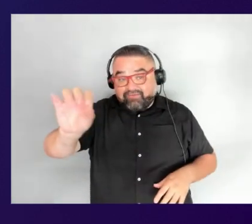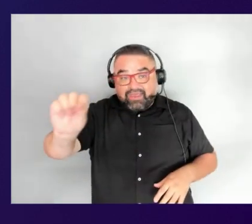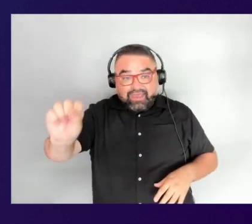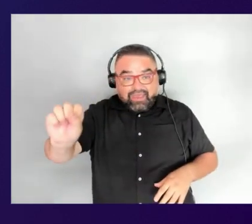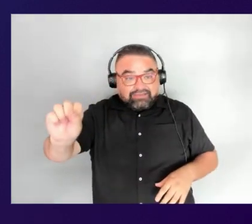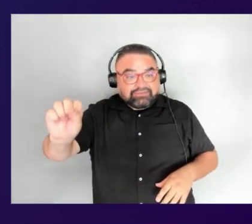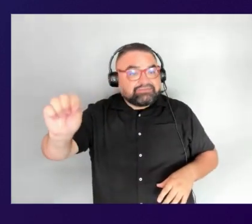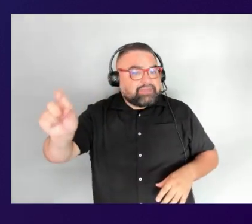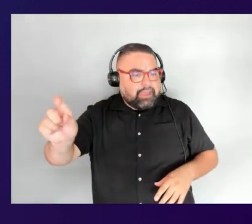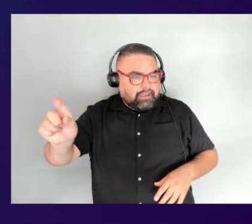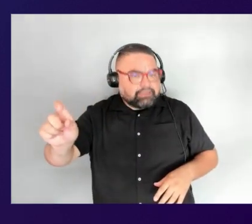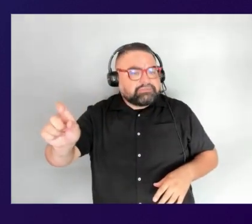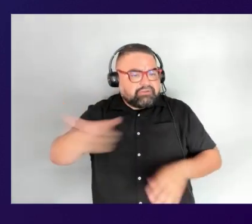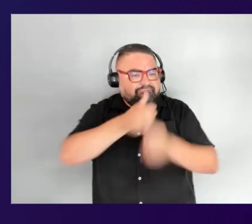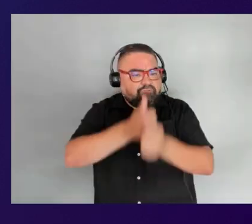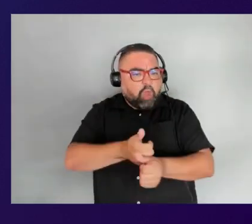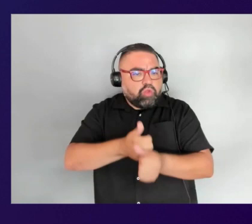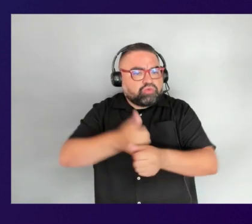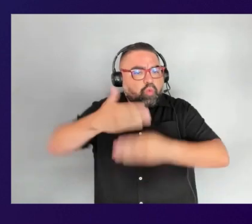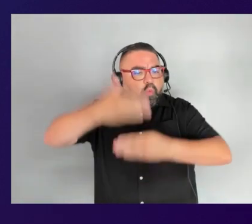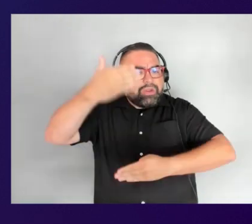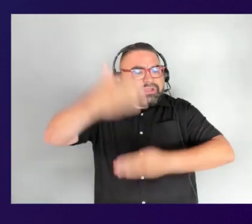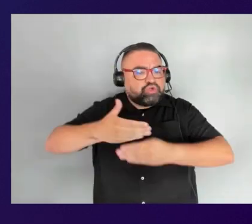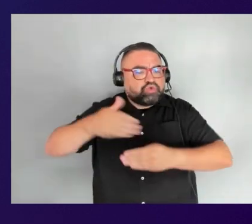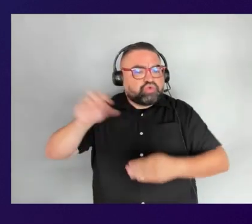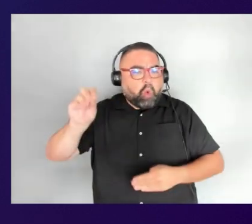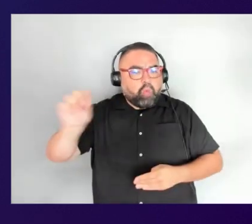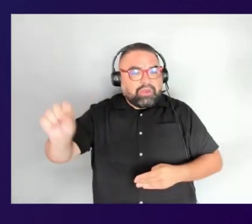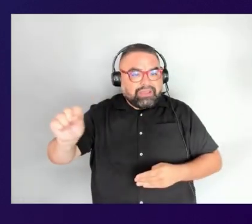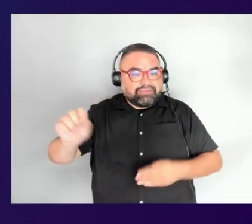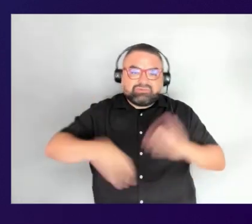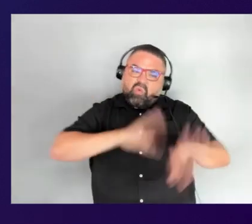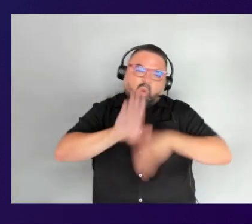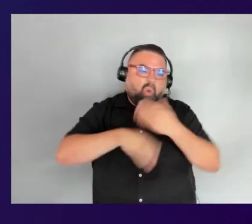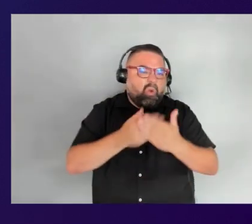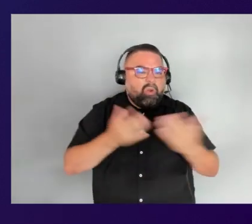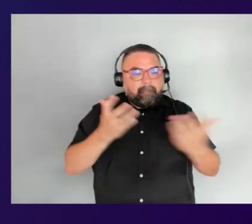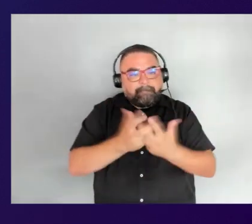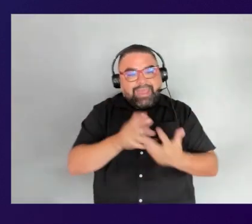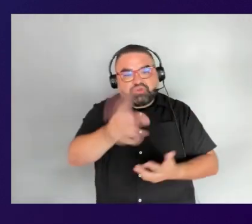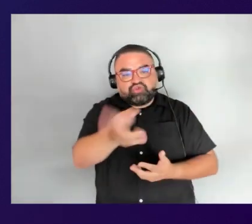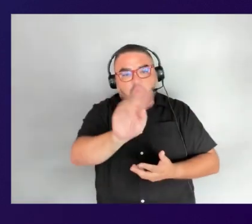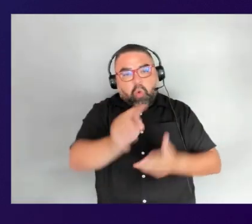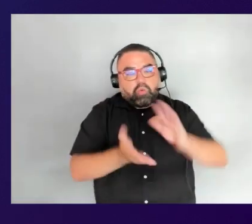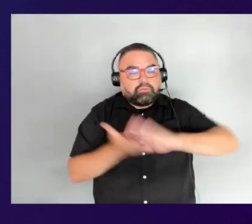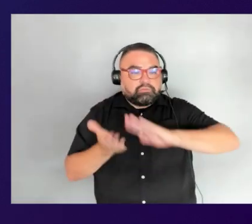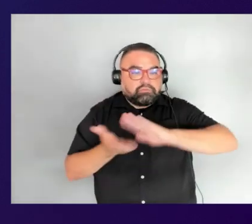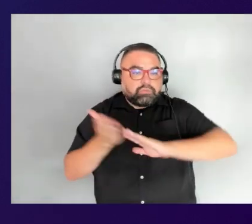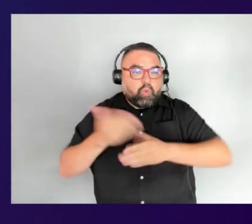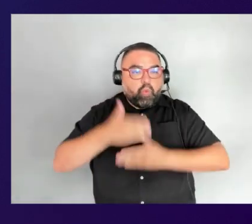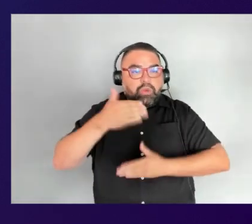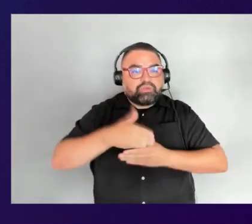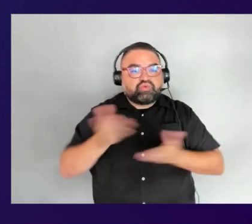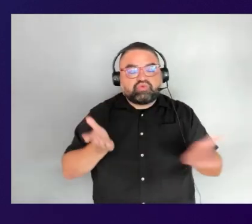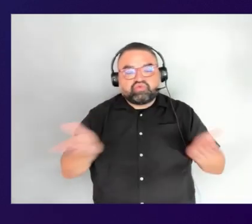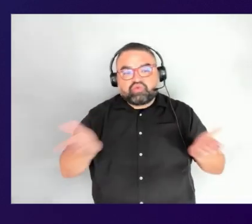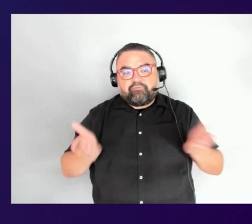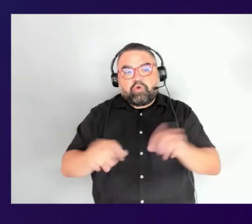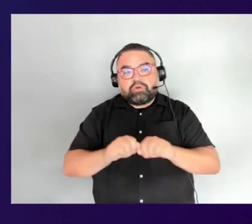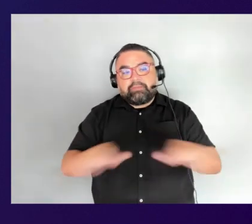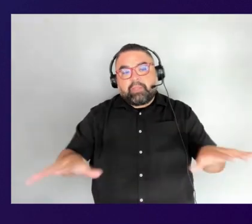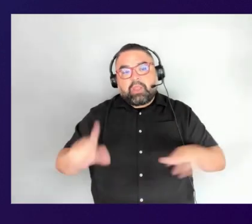a Windows OS. So it provides all the feature parity you would expect with running your own on-premises Windows server or Windows deployment in the